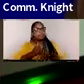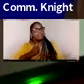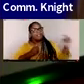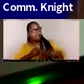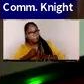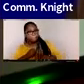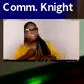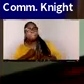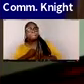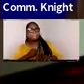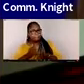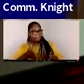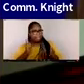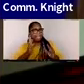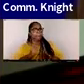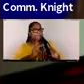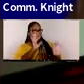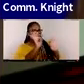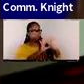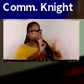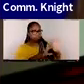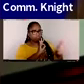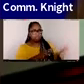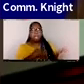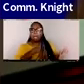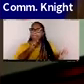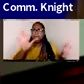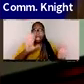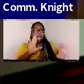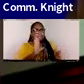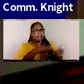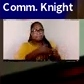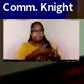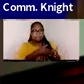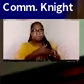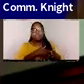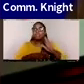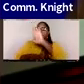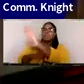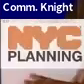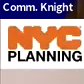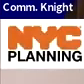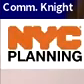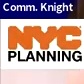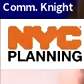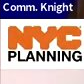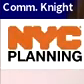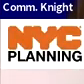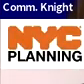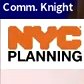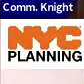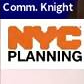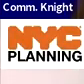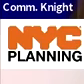people have the input. I'm not opposed. Thank you, Mr. Cimino.